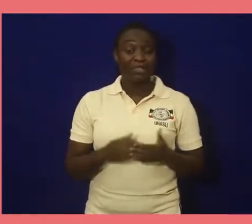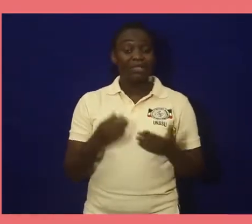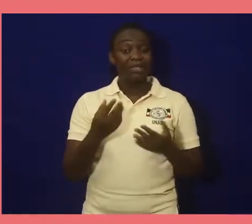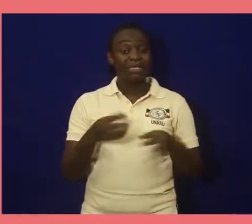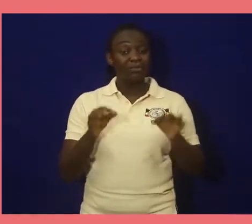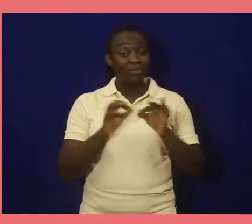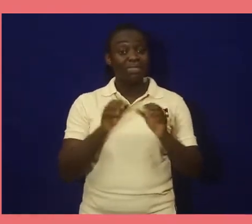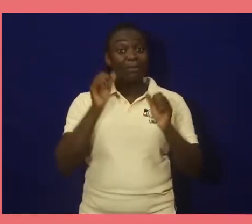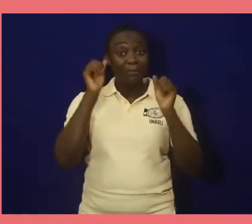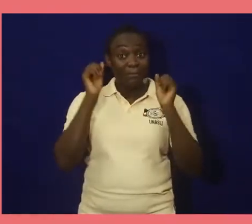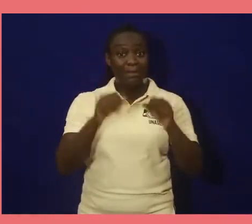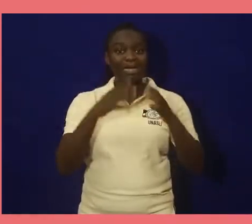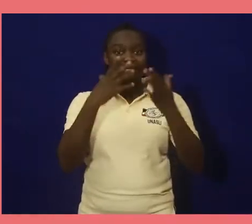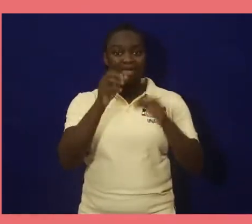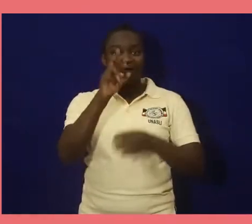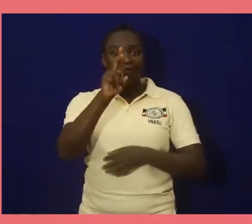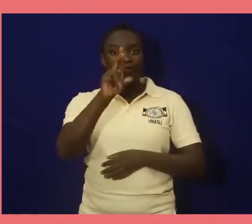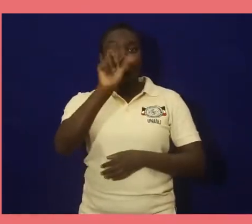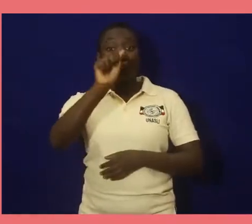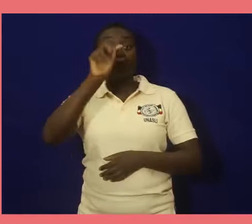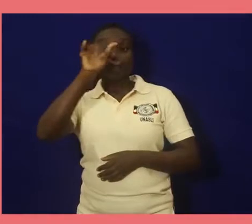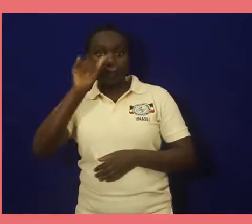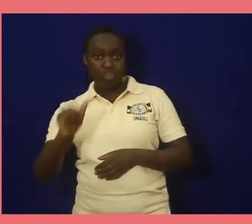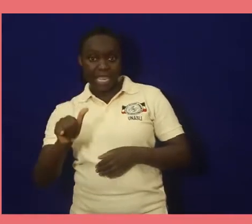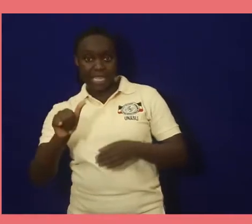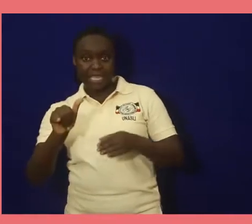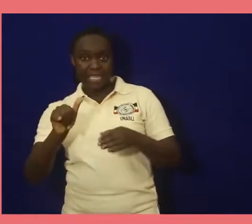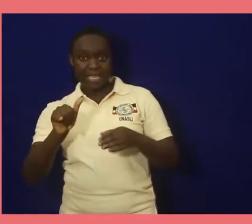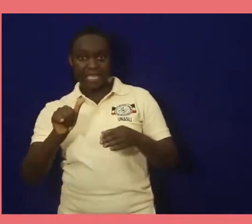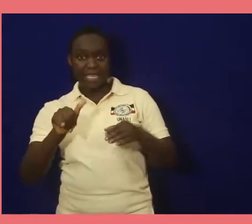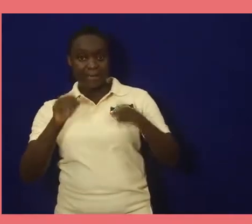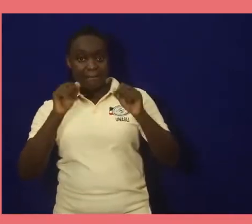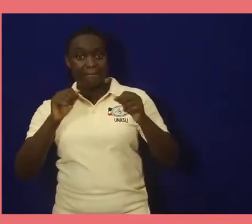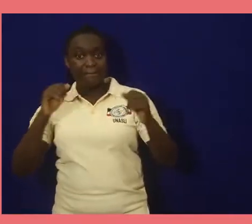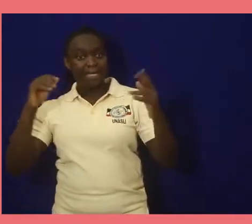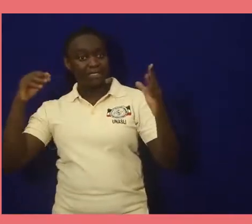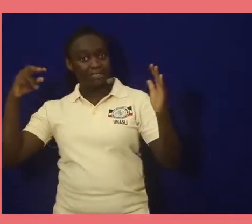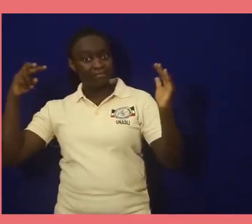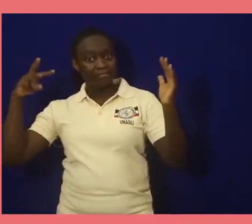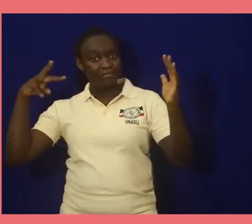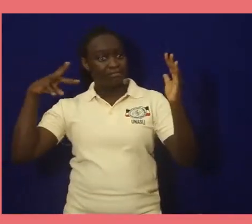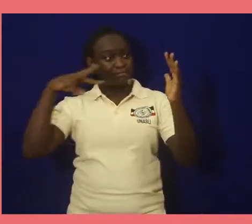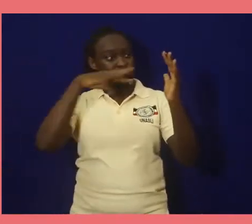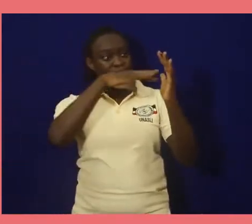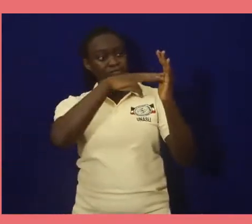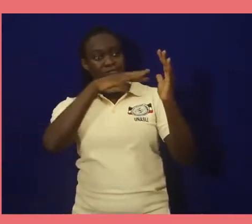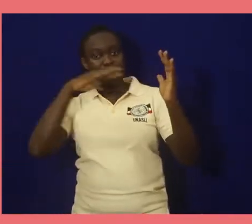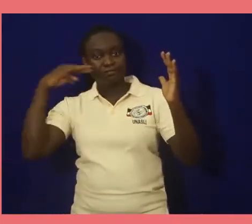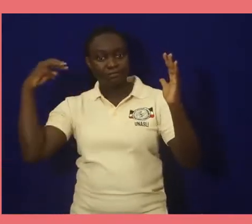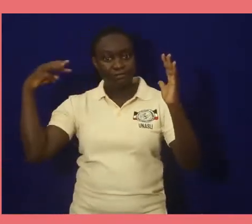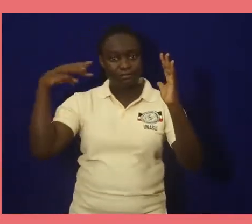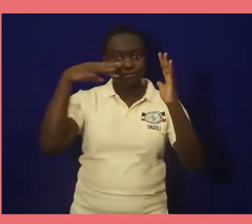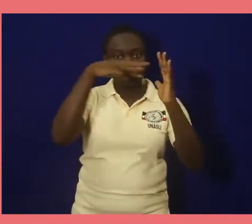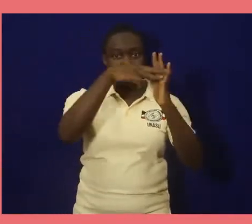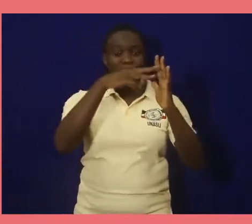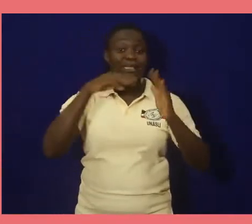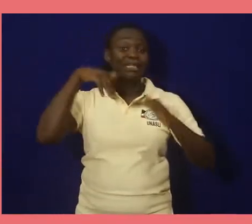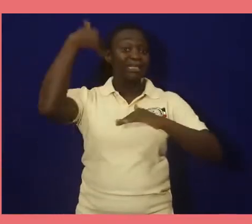component, we need to draw rays. And that one will be our task for the next